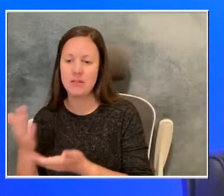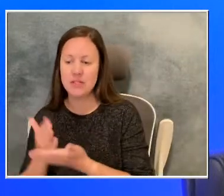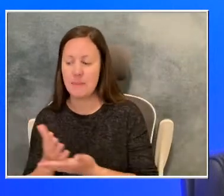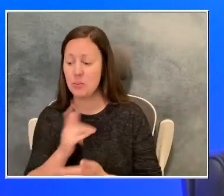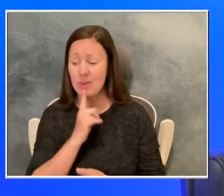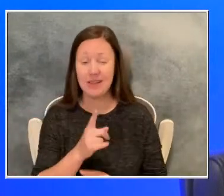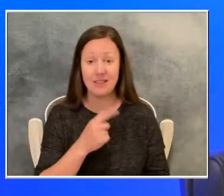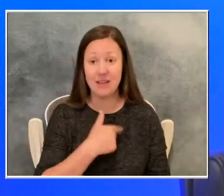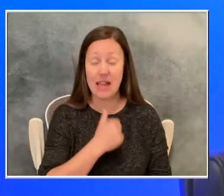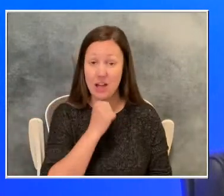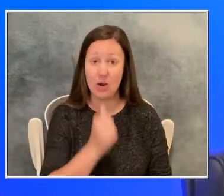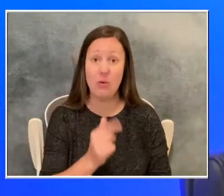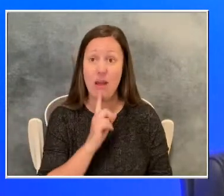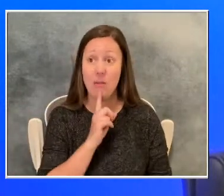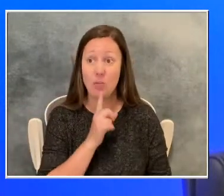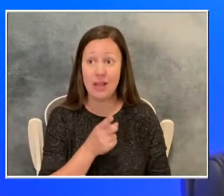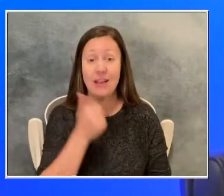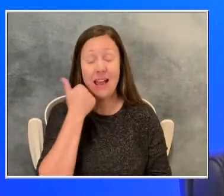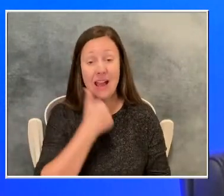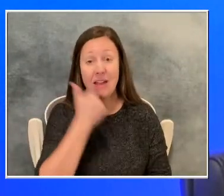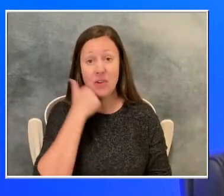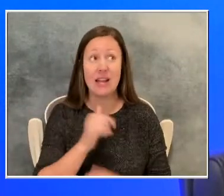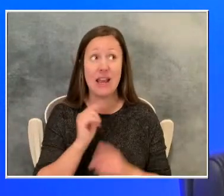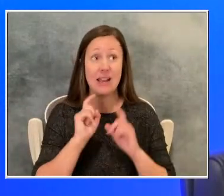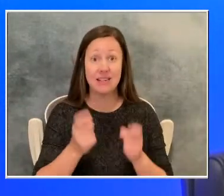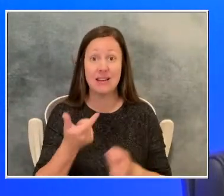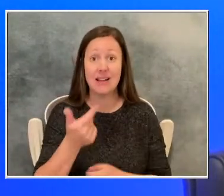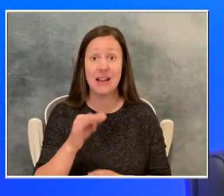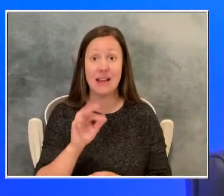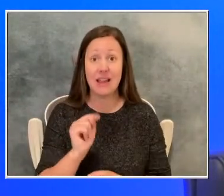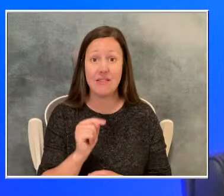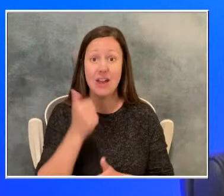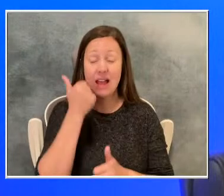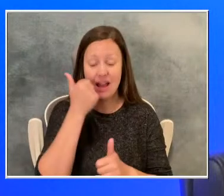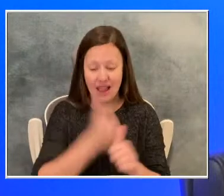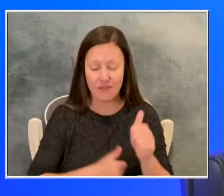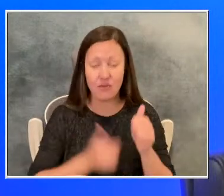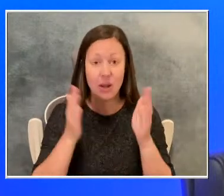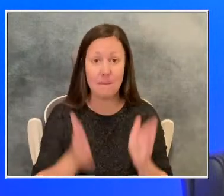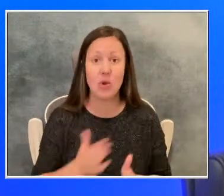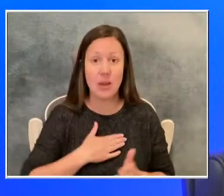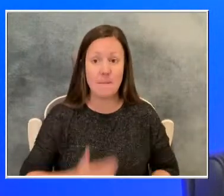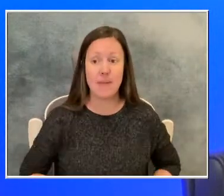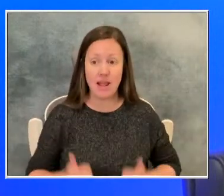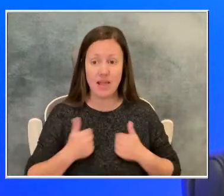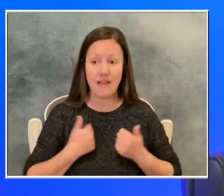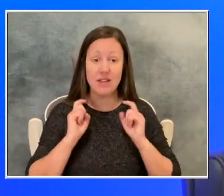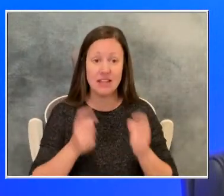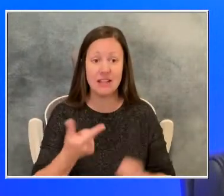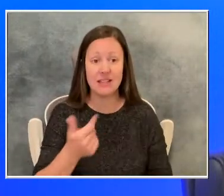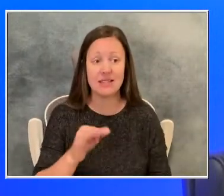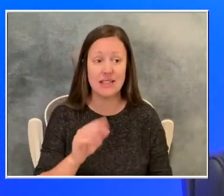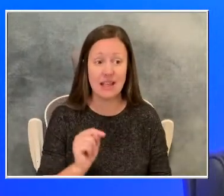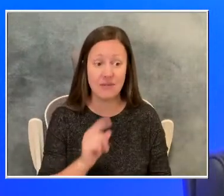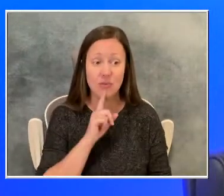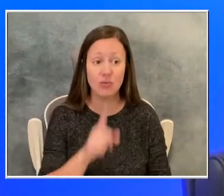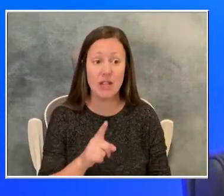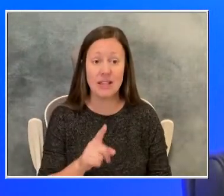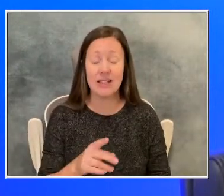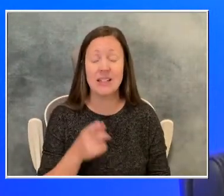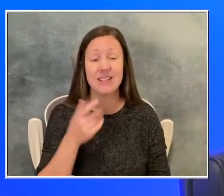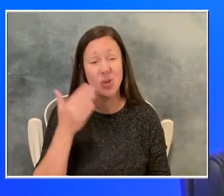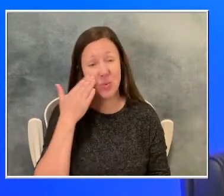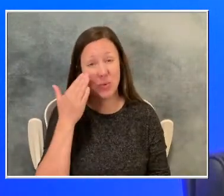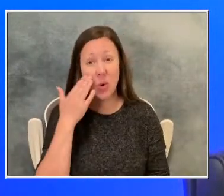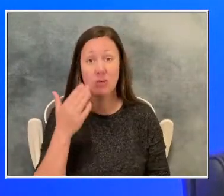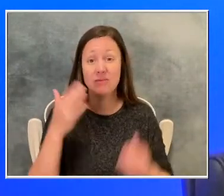am. Every day is a gift. Every single person in my life is a gift. So just know that there's hope.